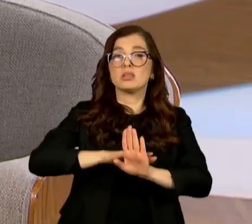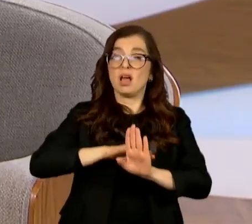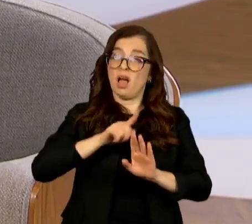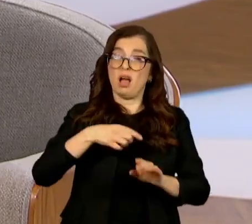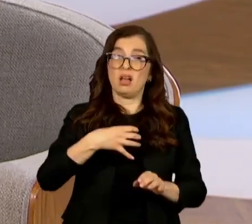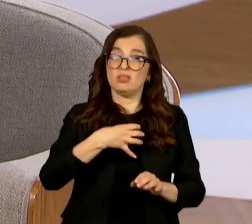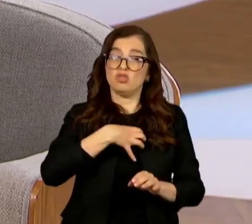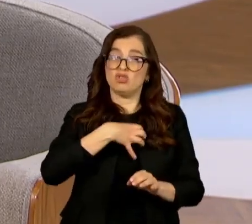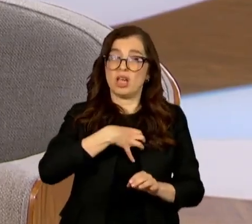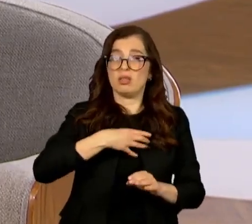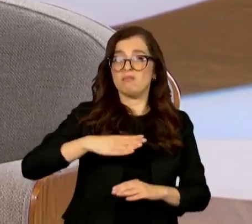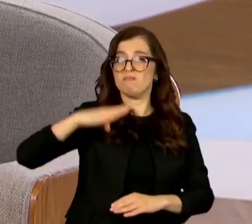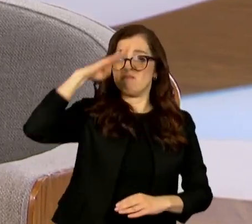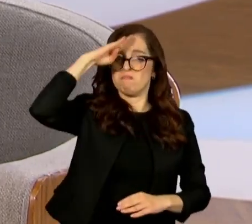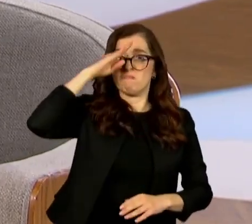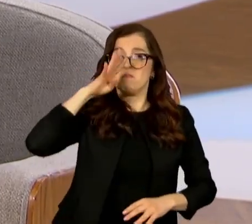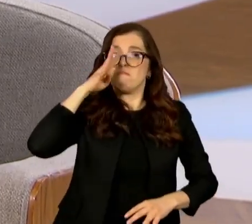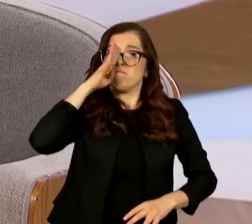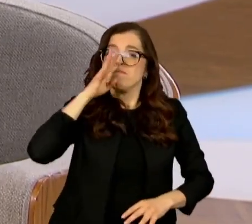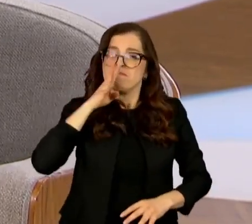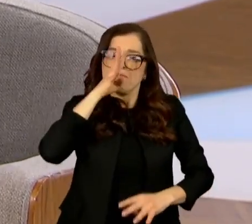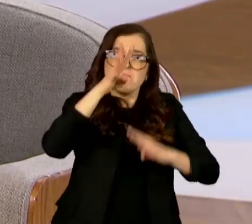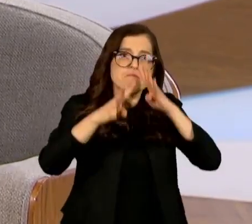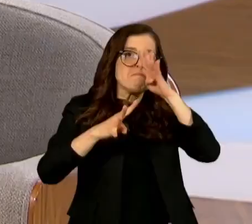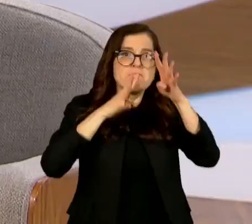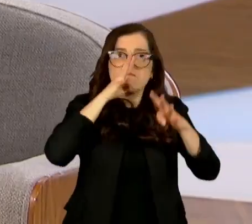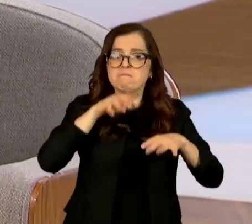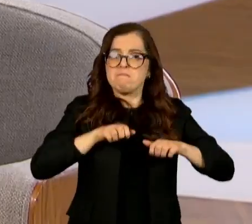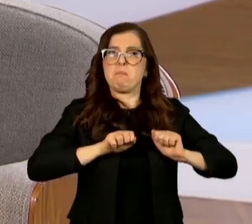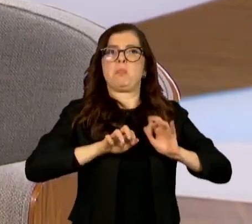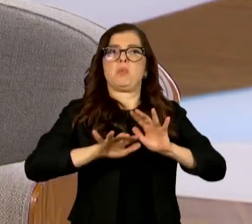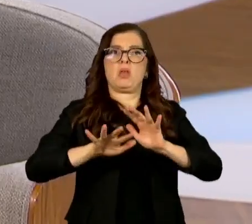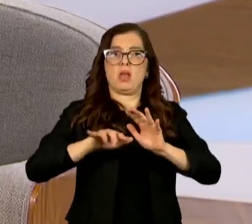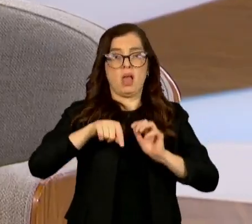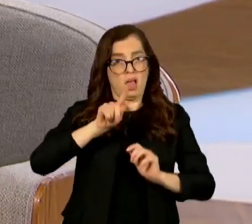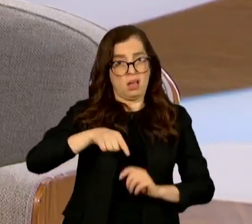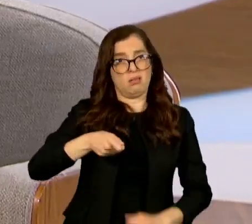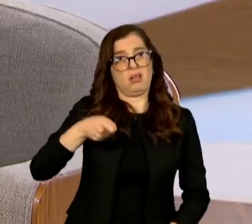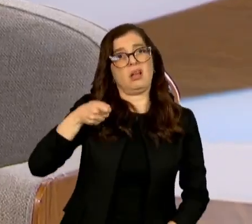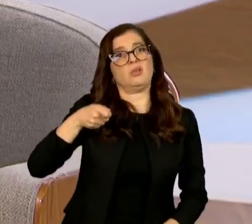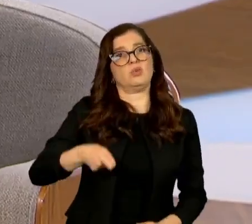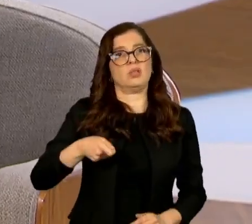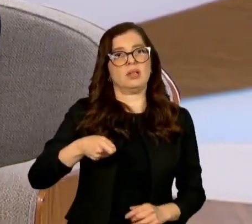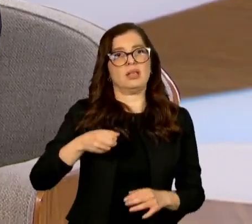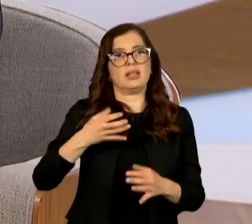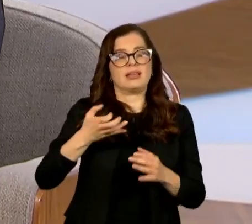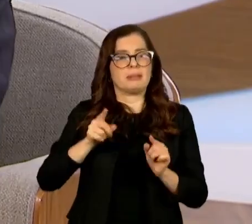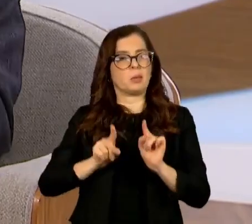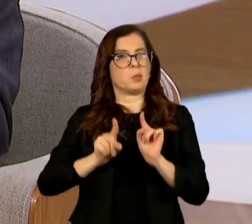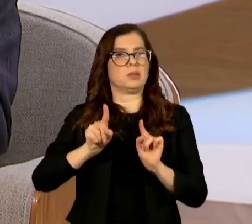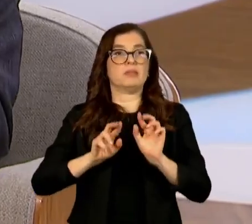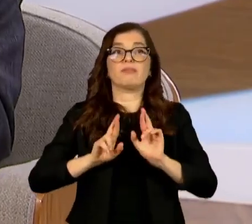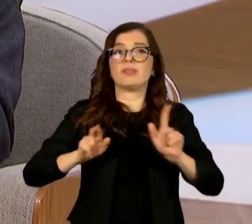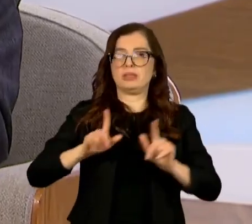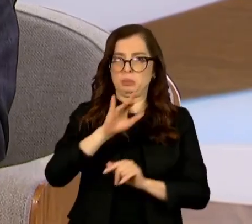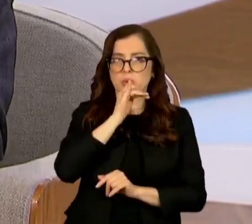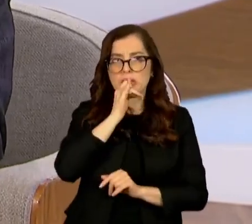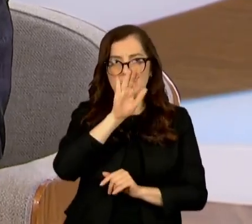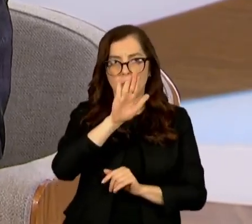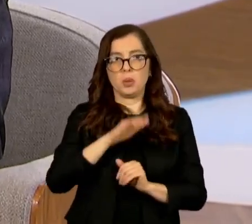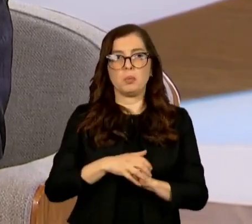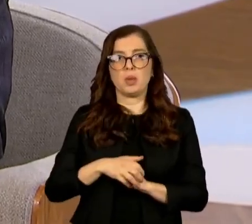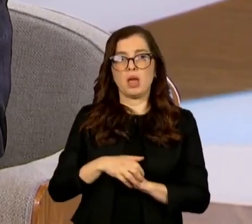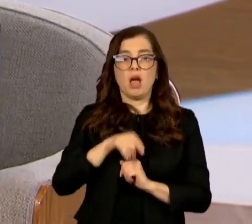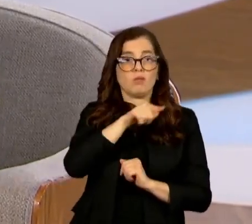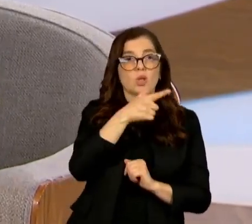The militarization issue, I mean, the distinction about competitive authoritarianism is you don't have the military in